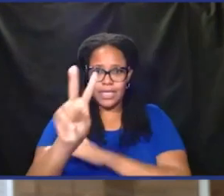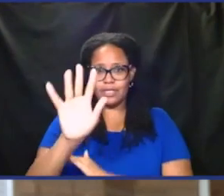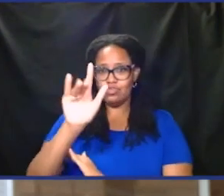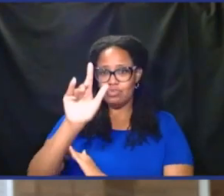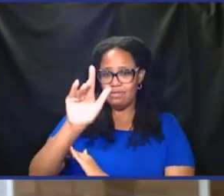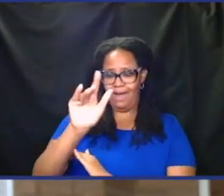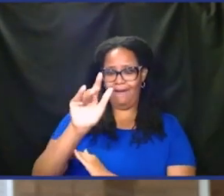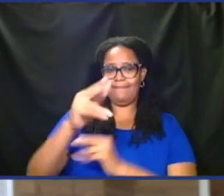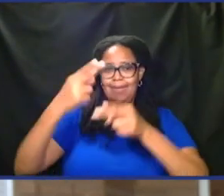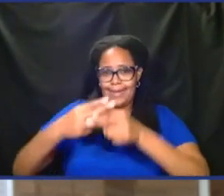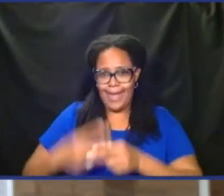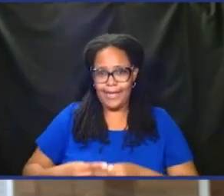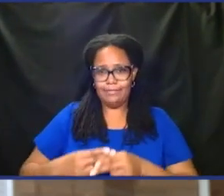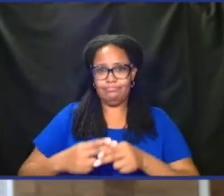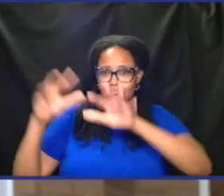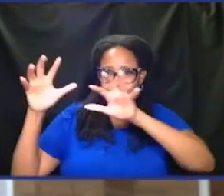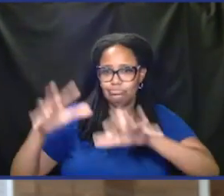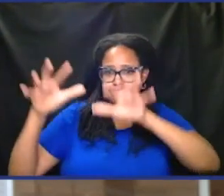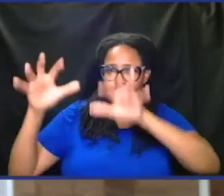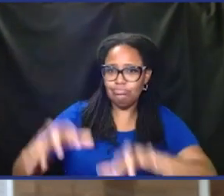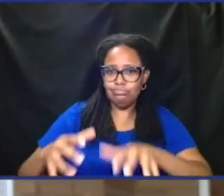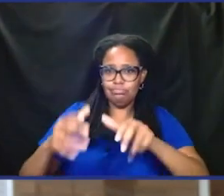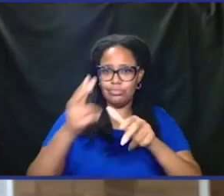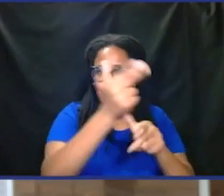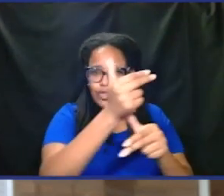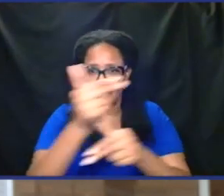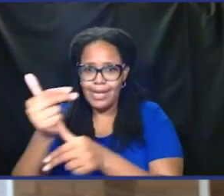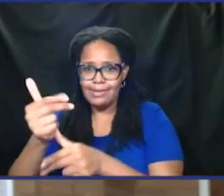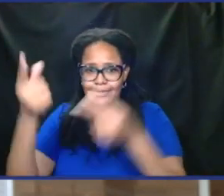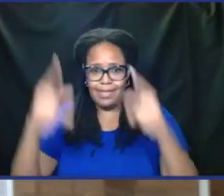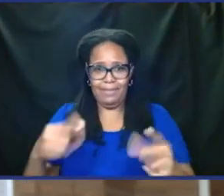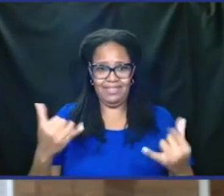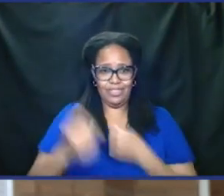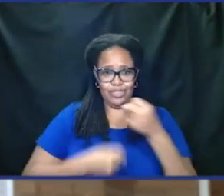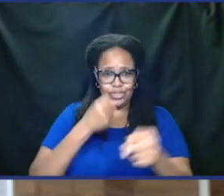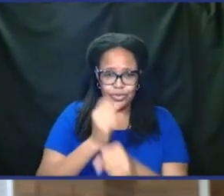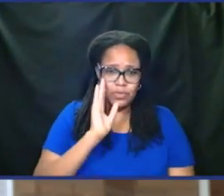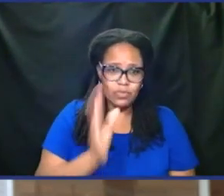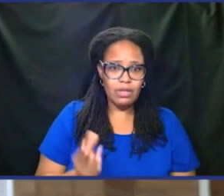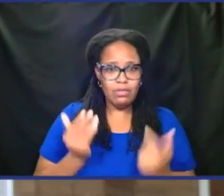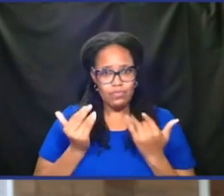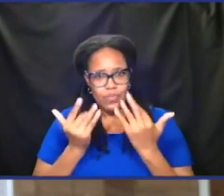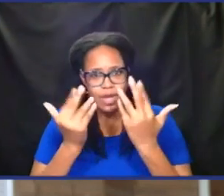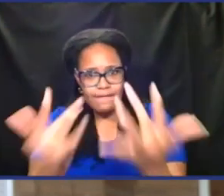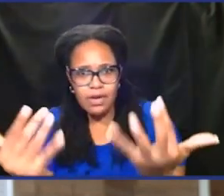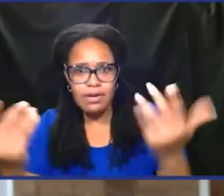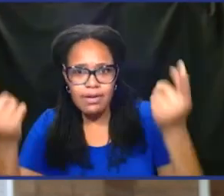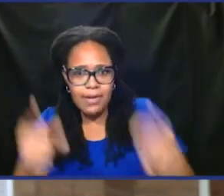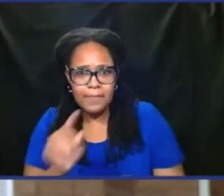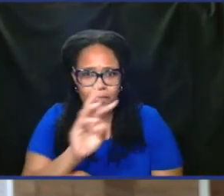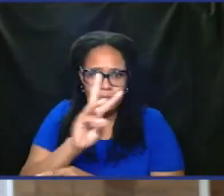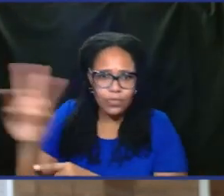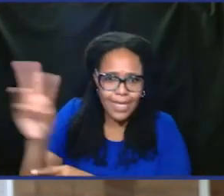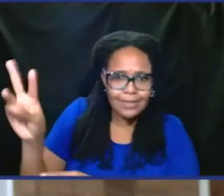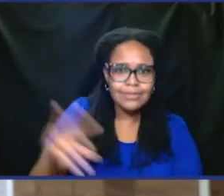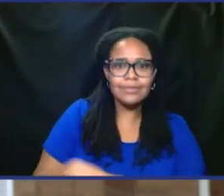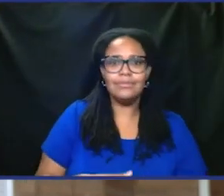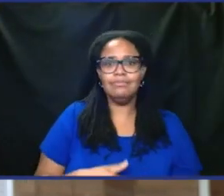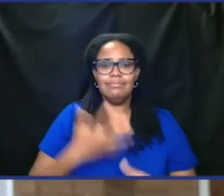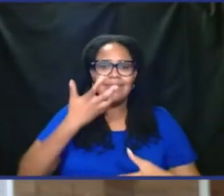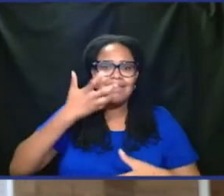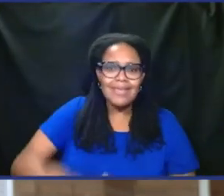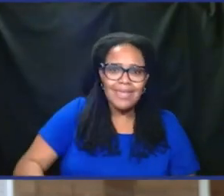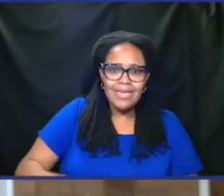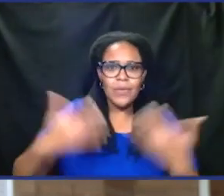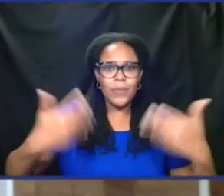intense and more frequent. To confront the health effects of climate change, we have to work together. It will take all of